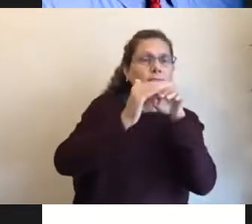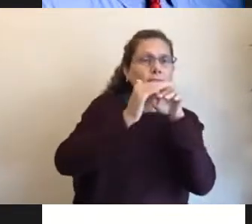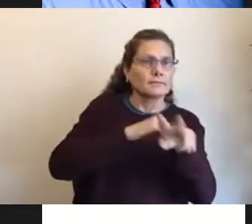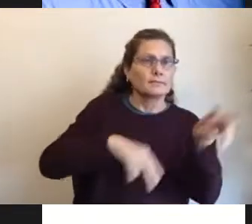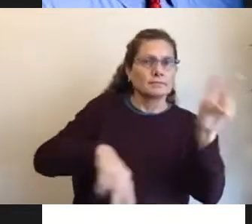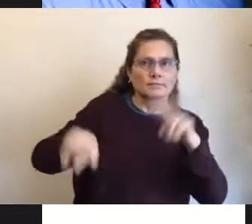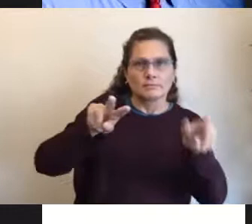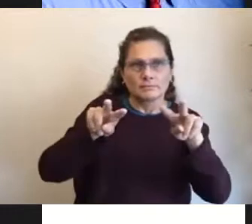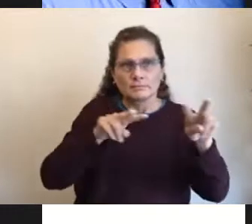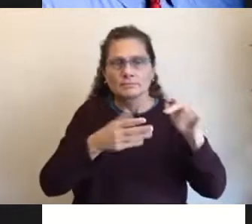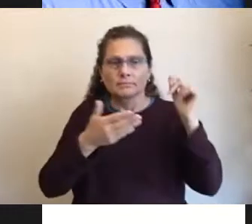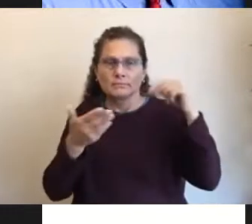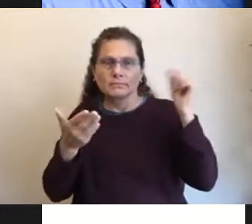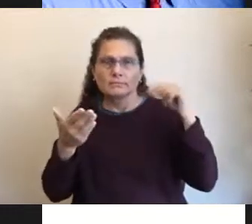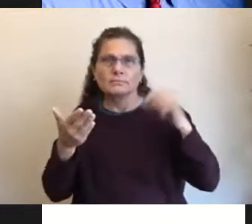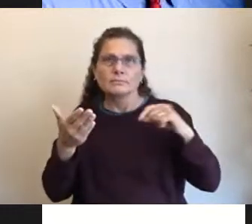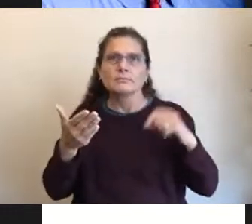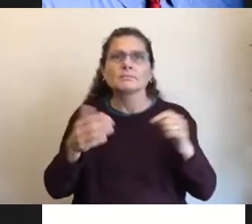well.